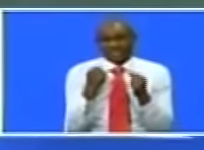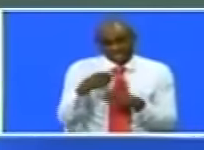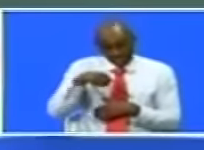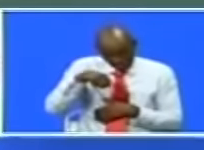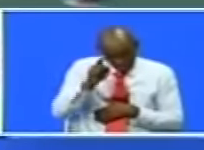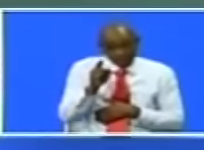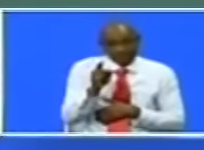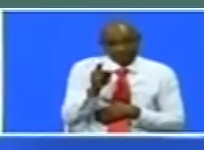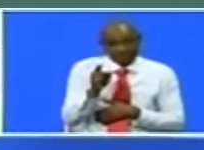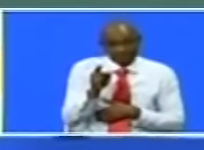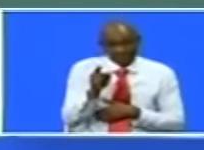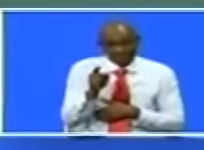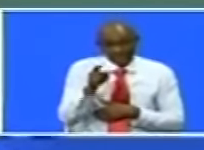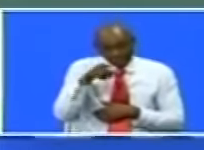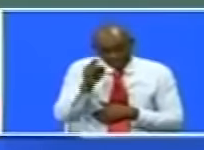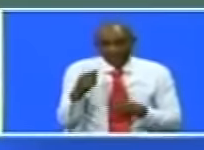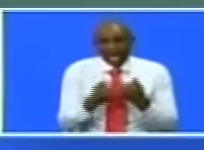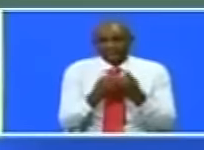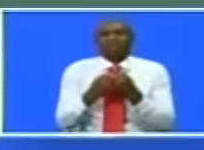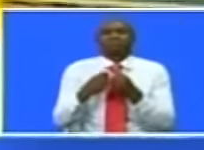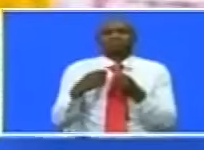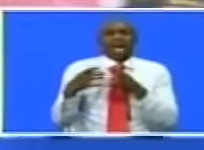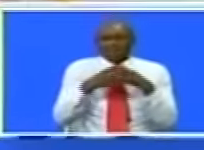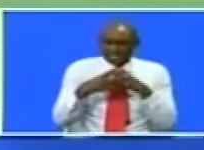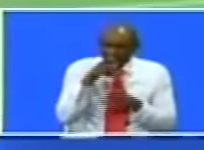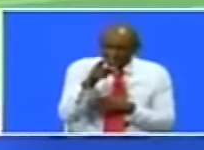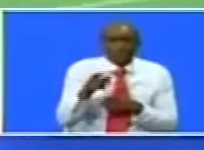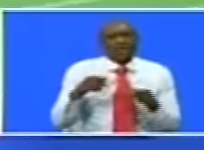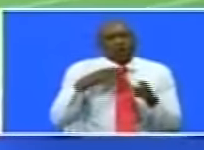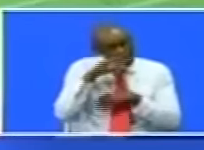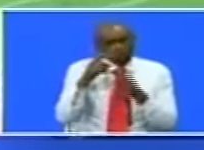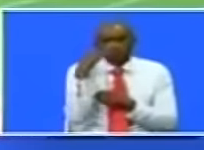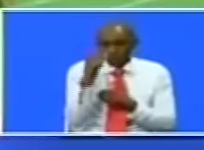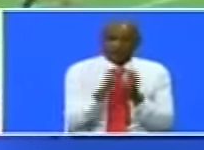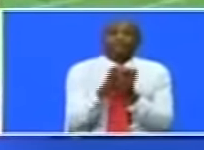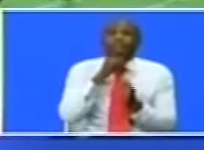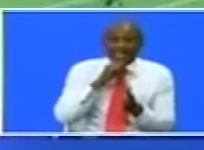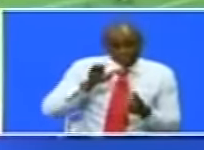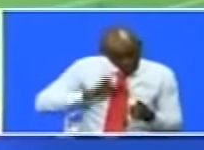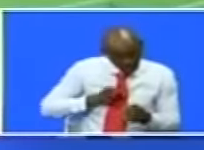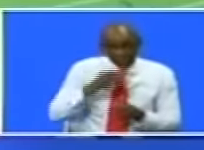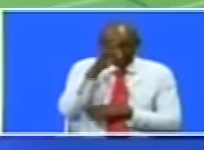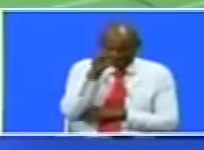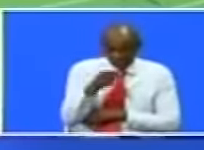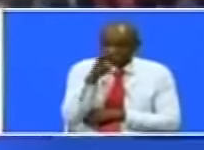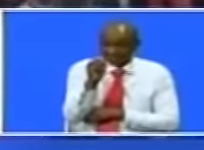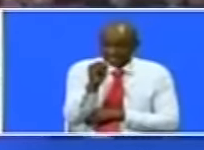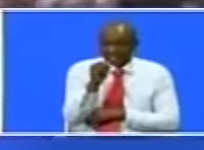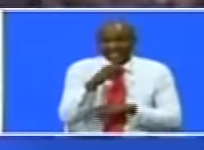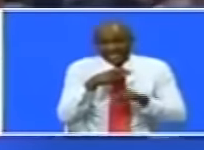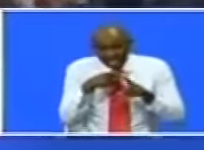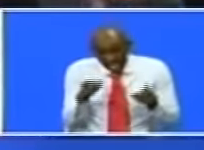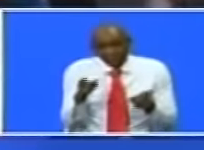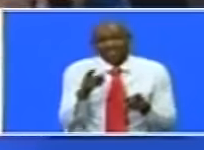Yomi Kejalcha interrupted the American assault on the podium, taking gold in the men's and women's 3,000 meters before the